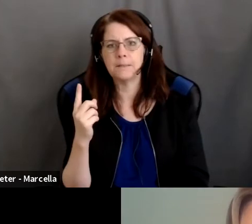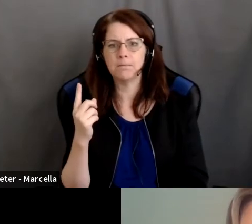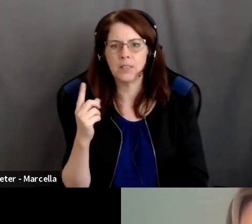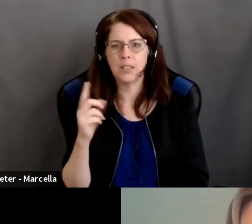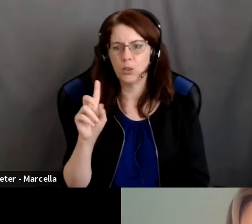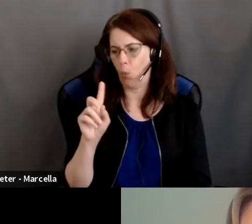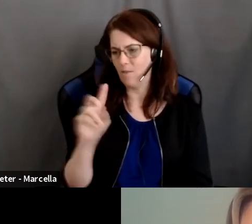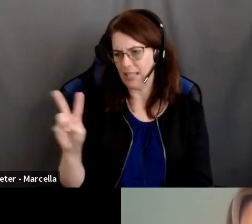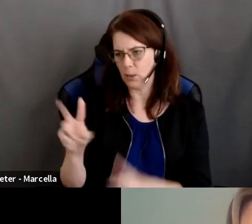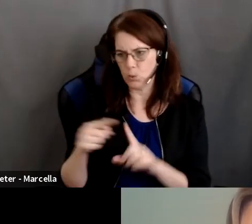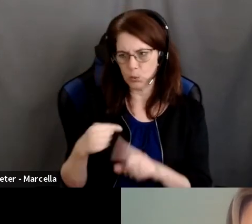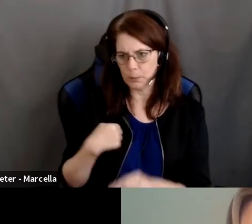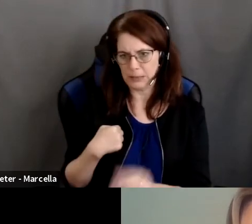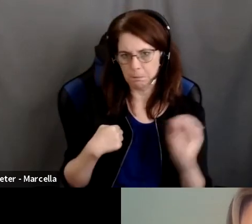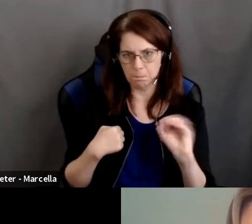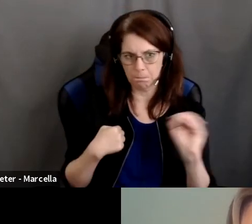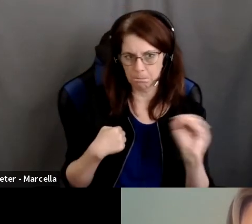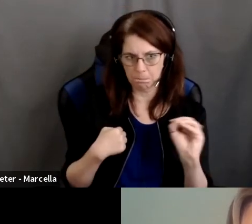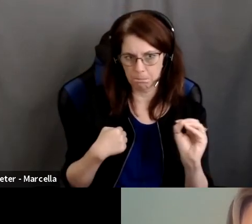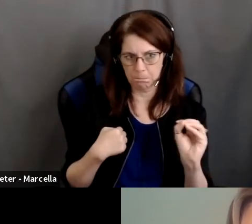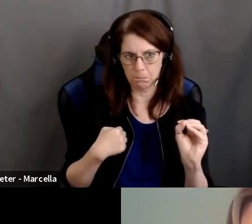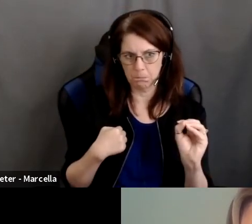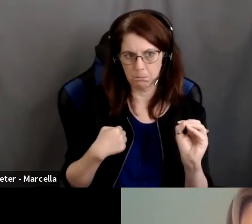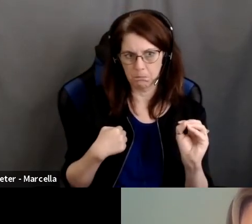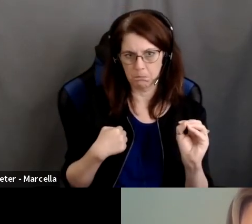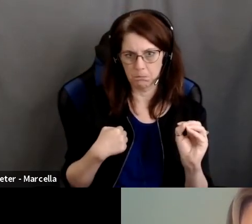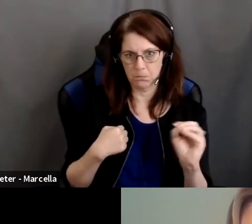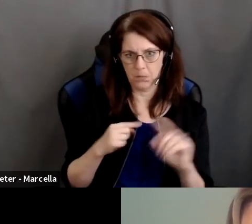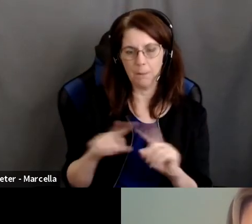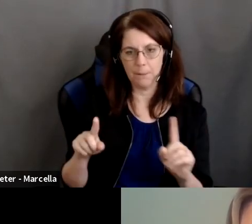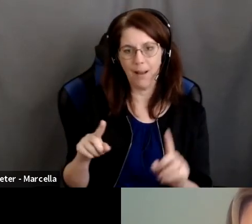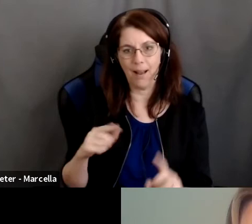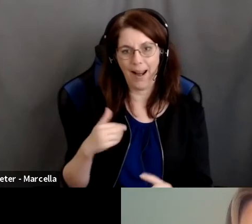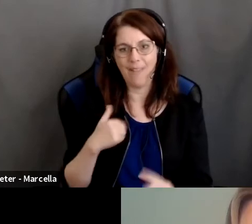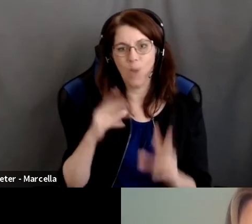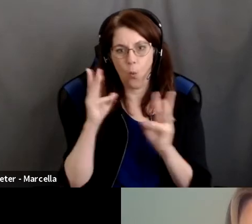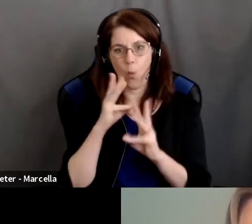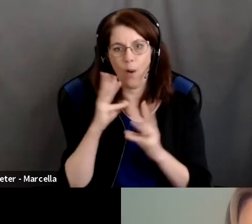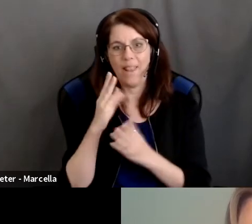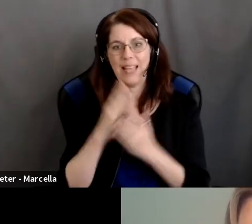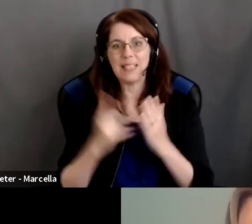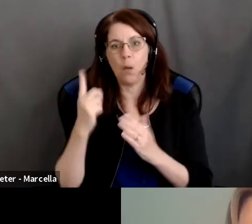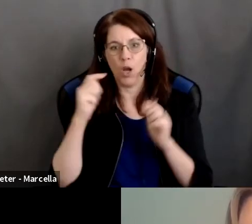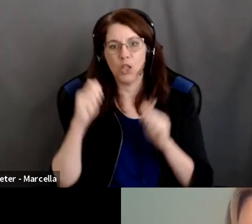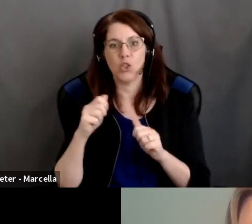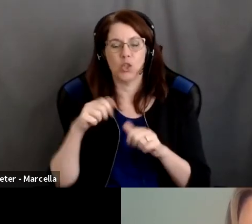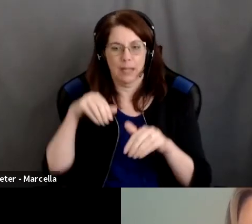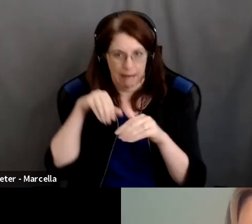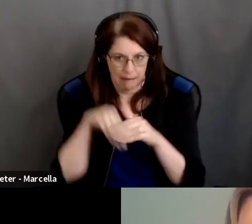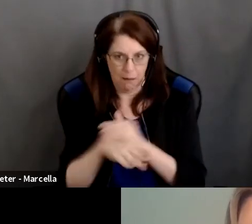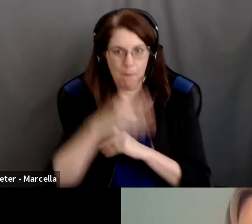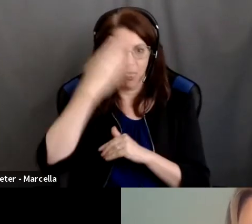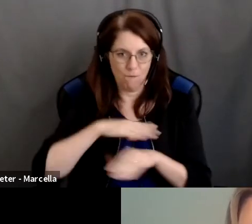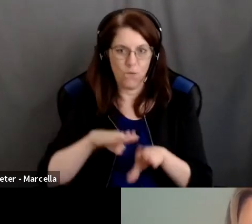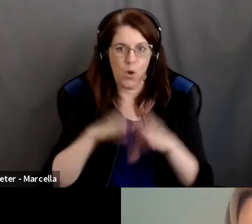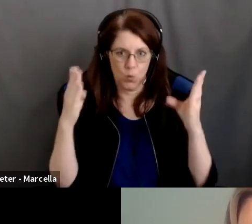domestically violent to me. However, I do have the worry that somebody could come through the front door